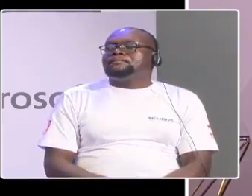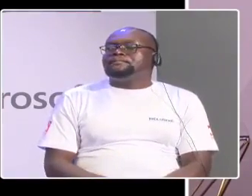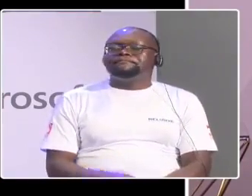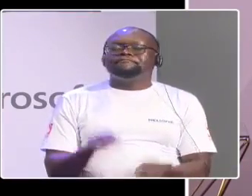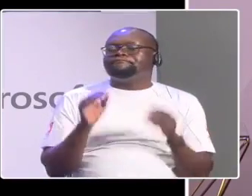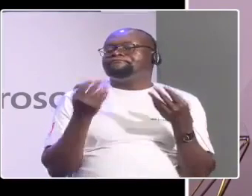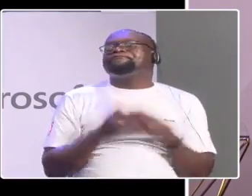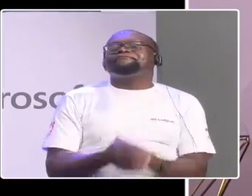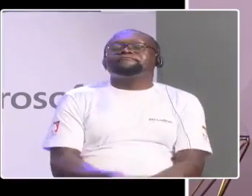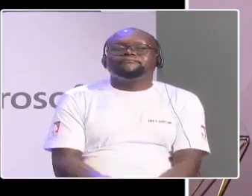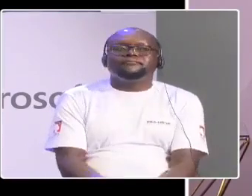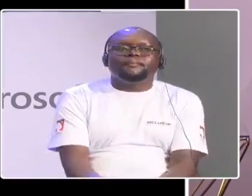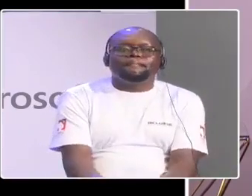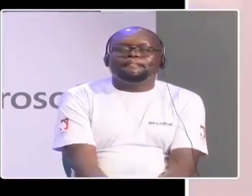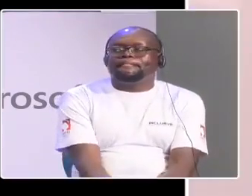Wow.